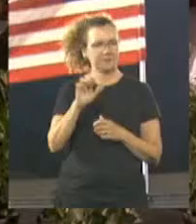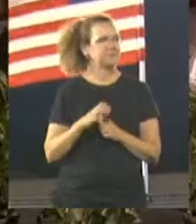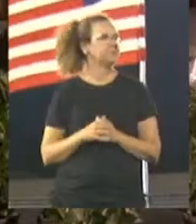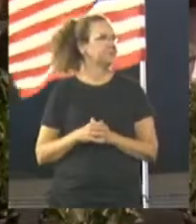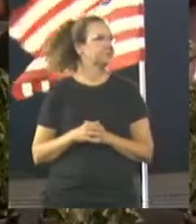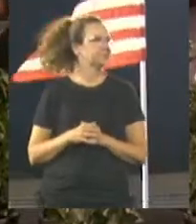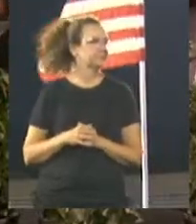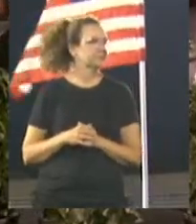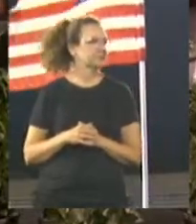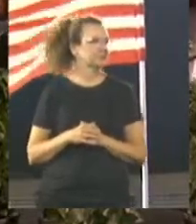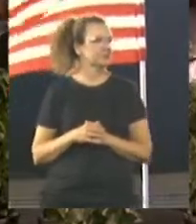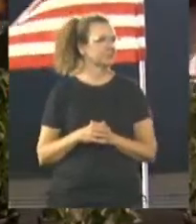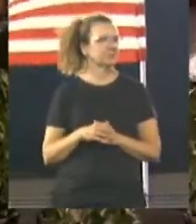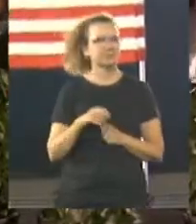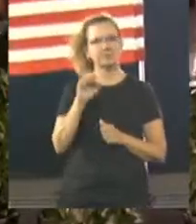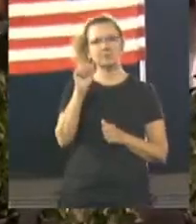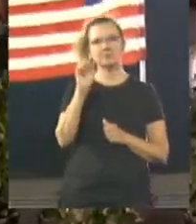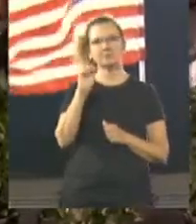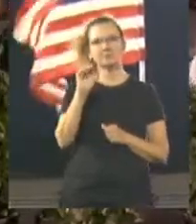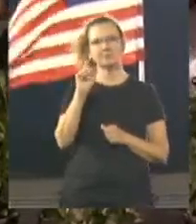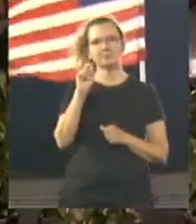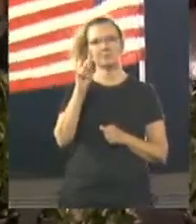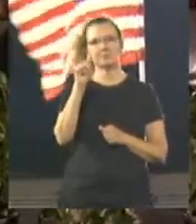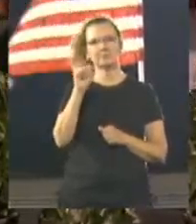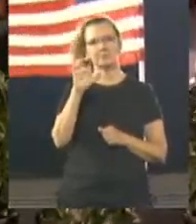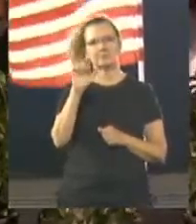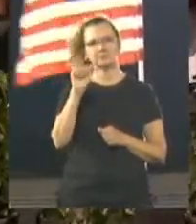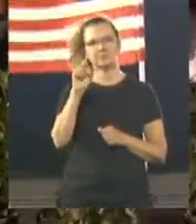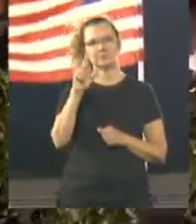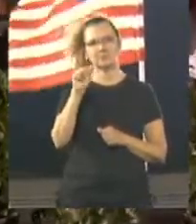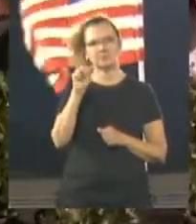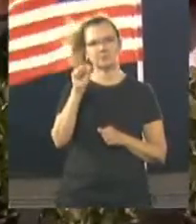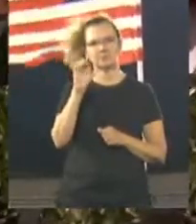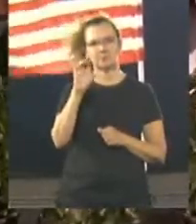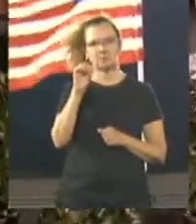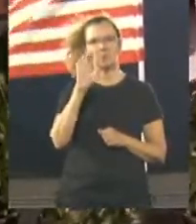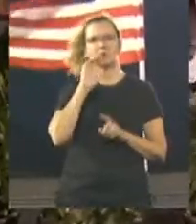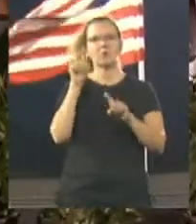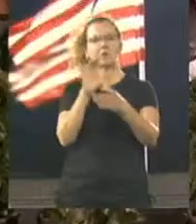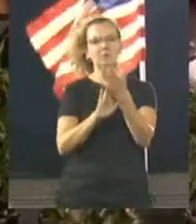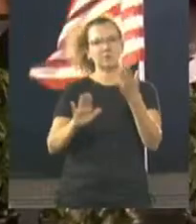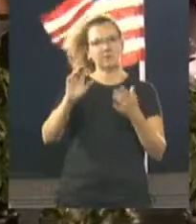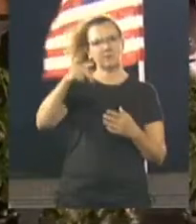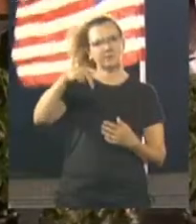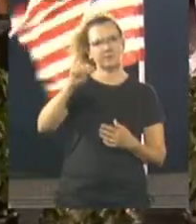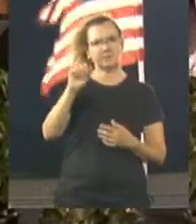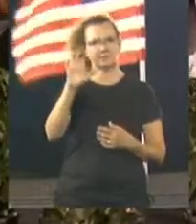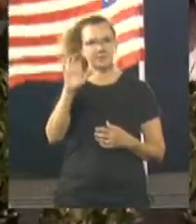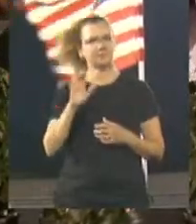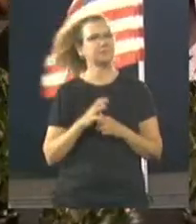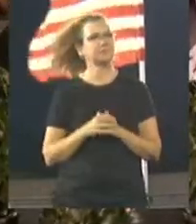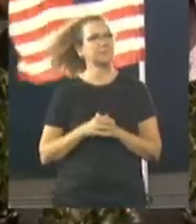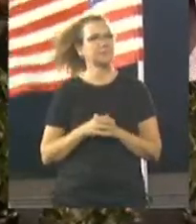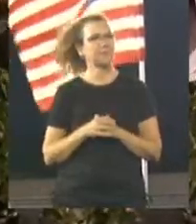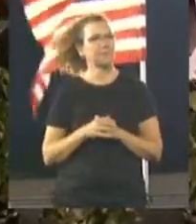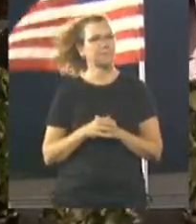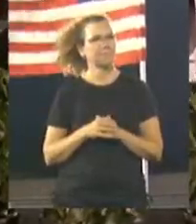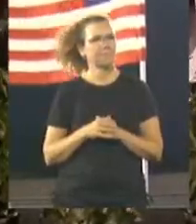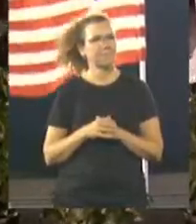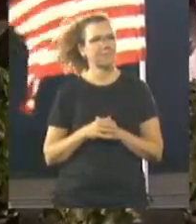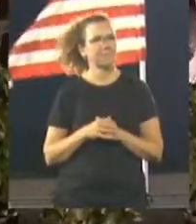College. Amanda Carrasco will be attending Palo Alto College.